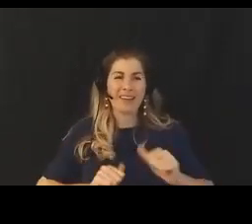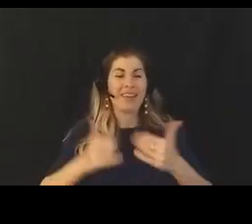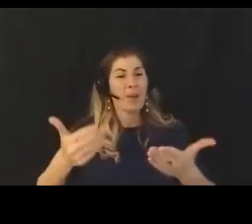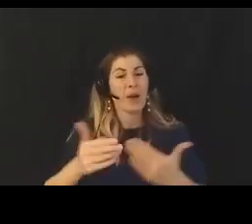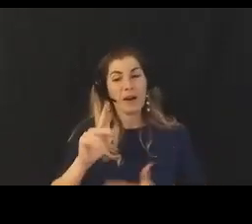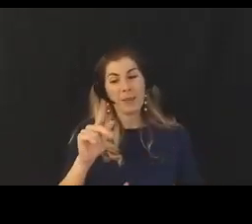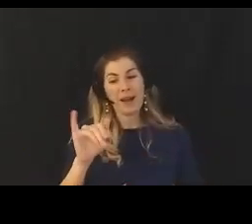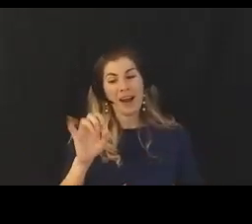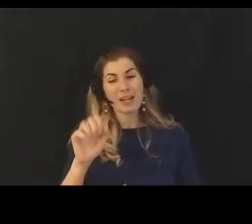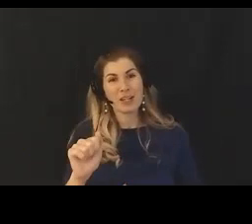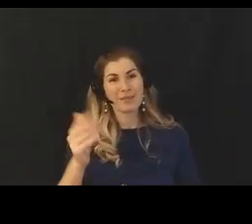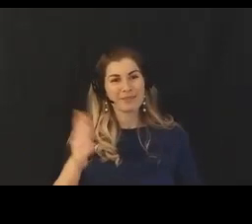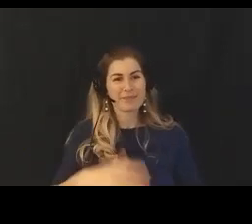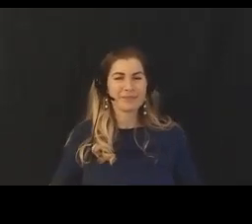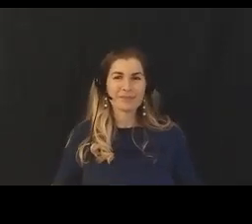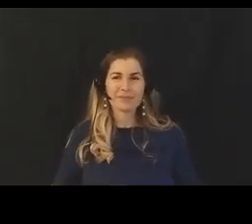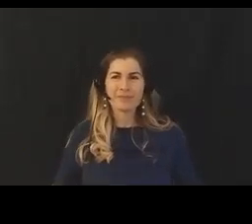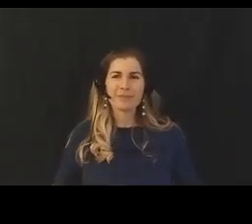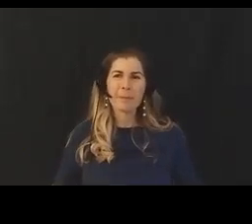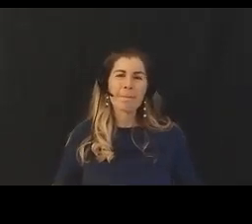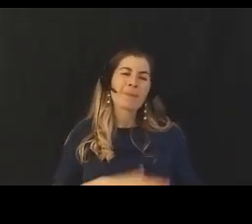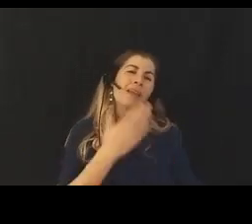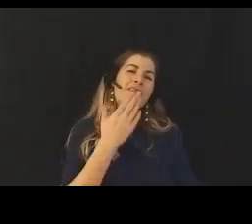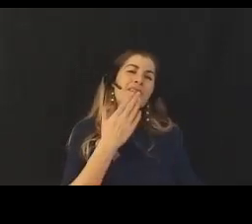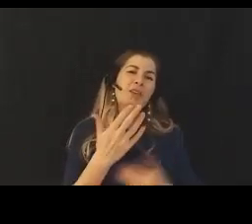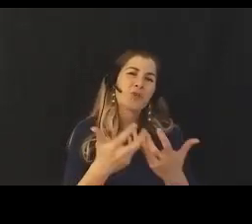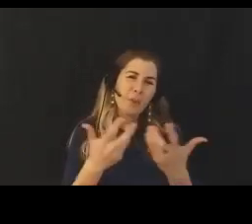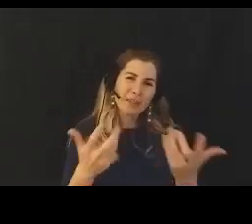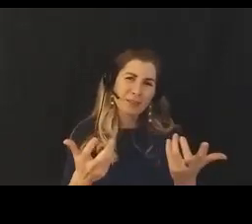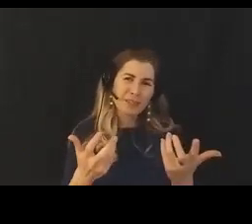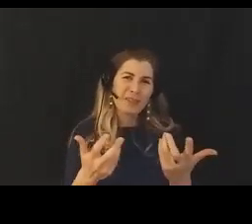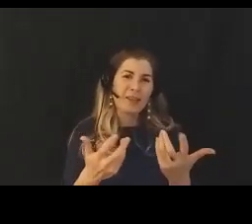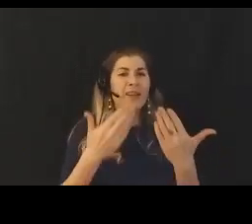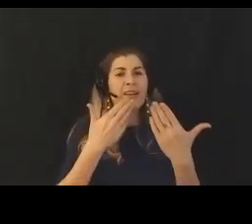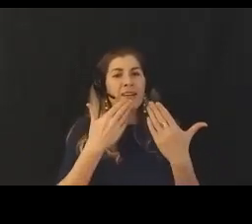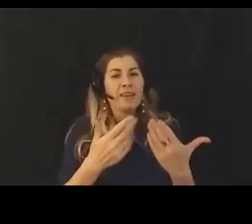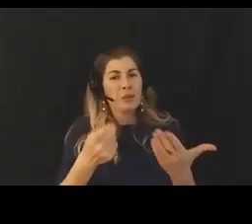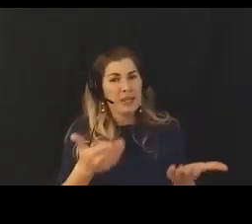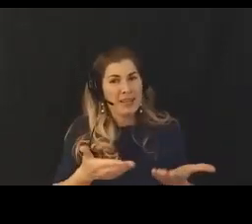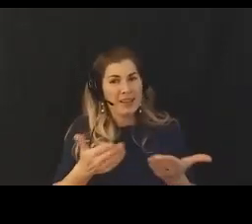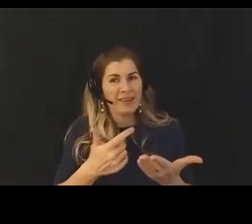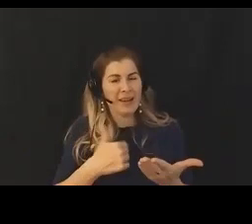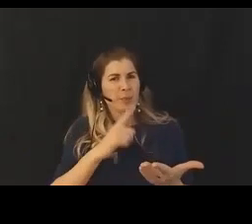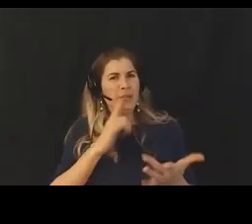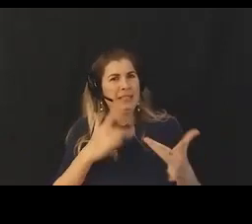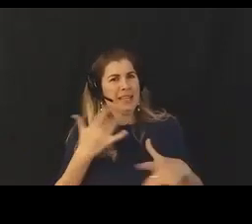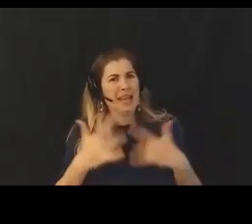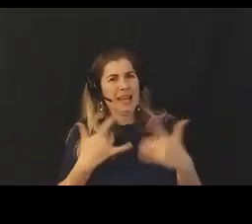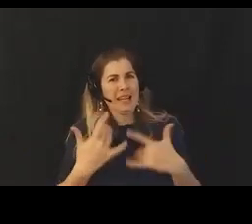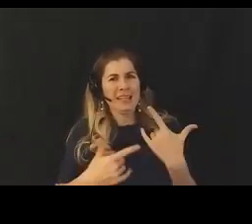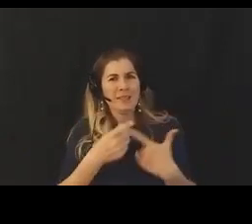begin. Thank you so much. And thank you all for being here today. I am super excited to connect with all of